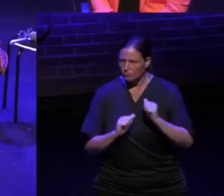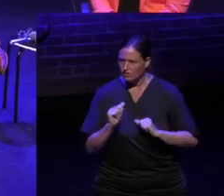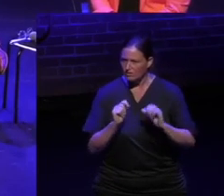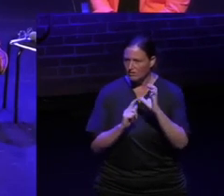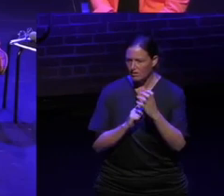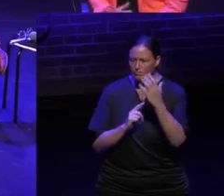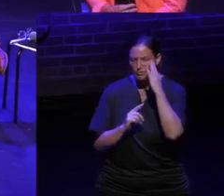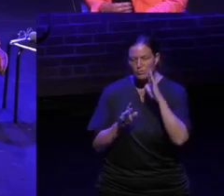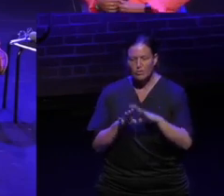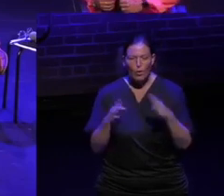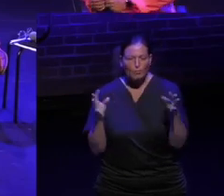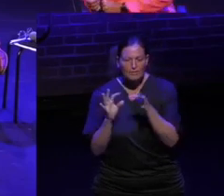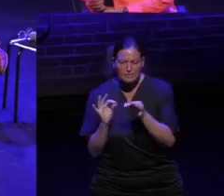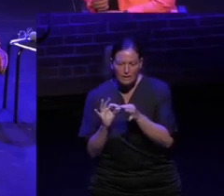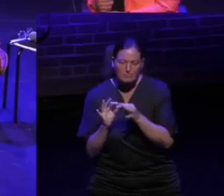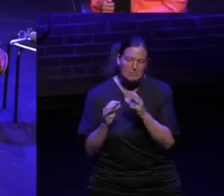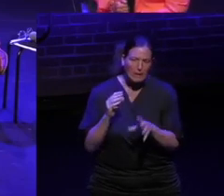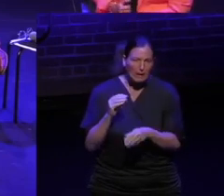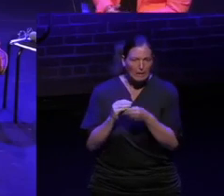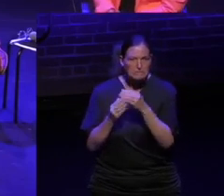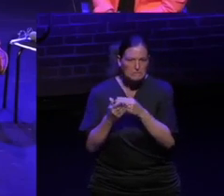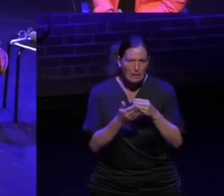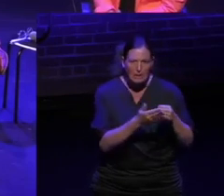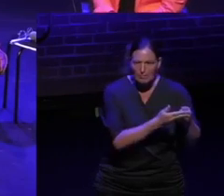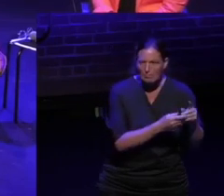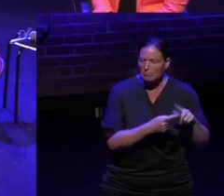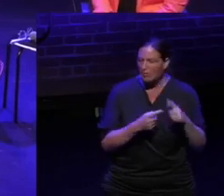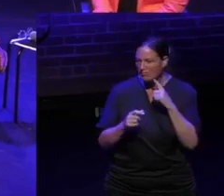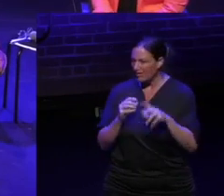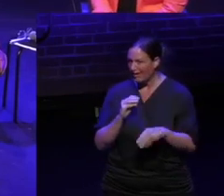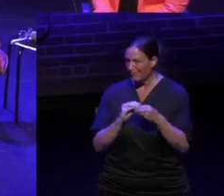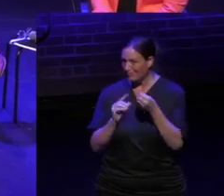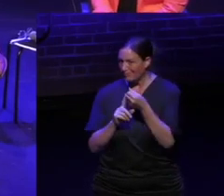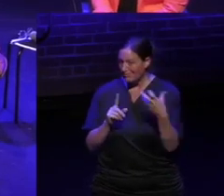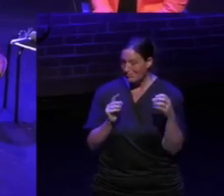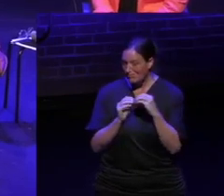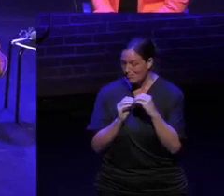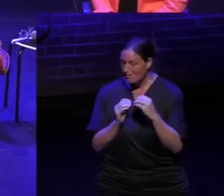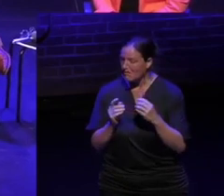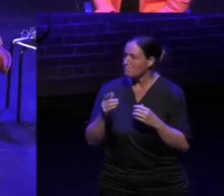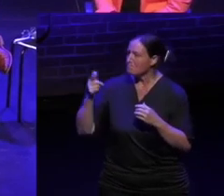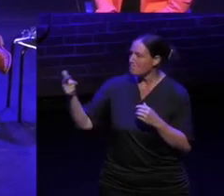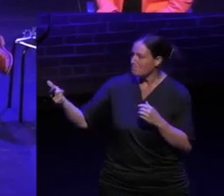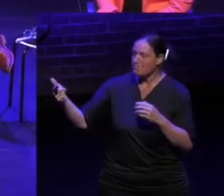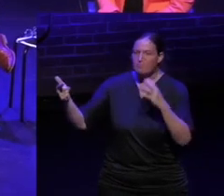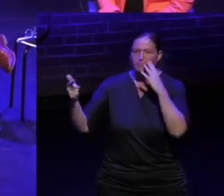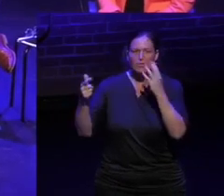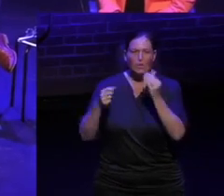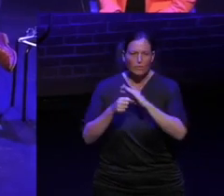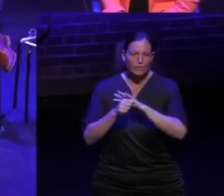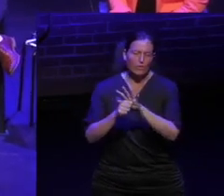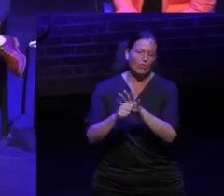from our opening statements, but I want to make sure you have a chance as well. Yeah, thank you. So, you know, when COVID hit, we